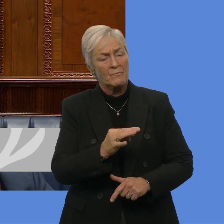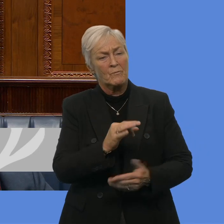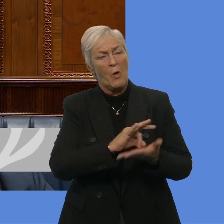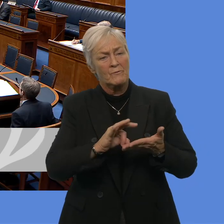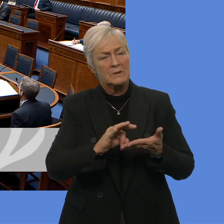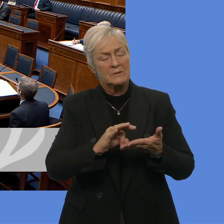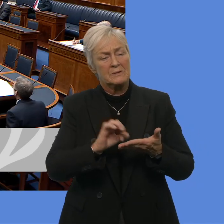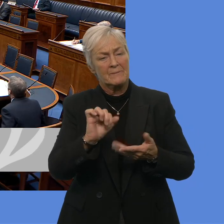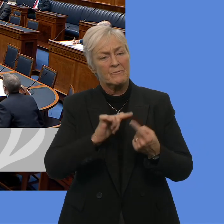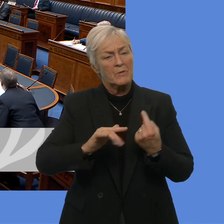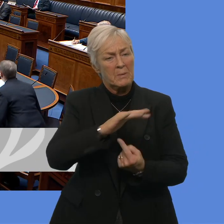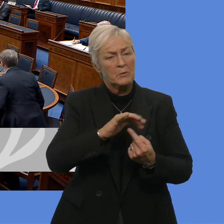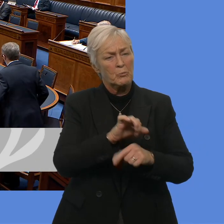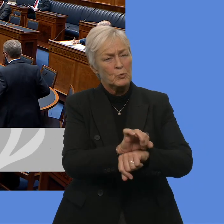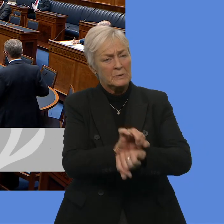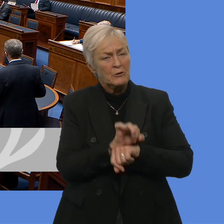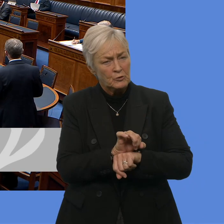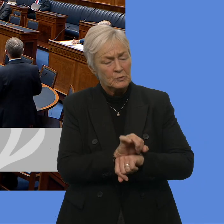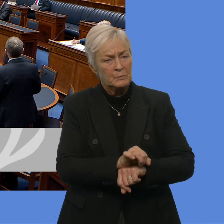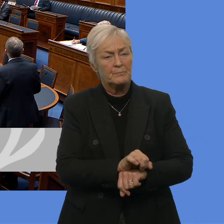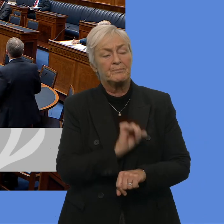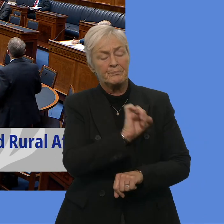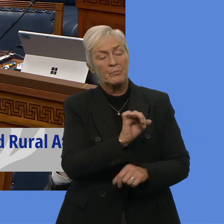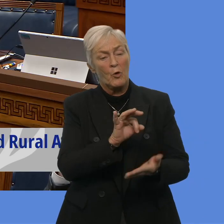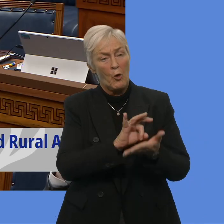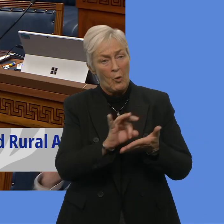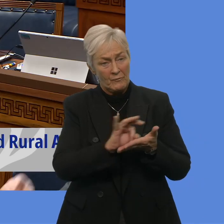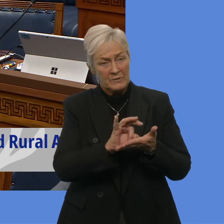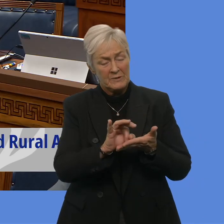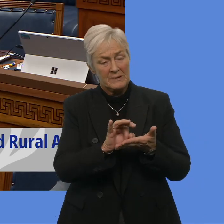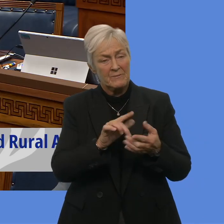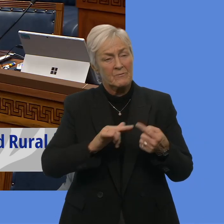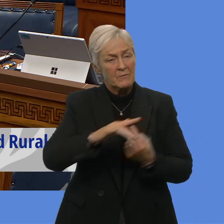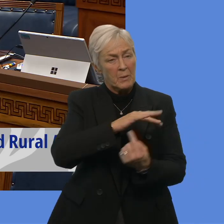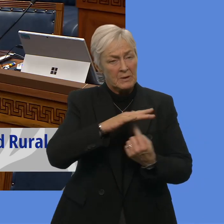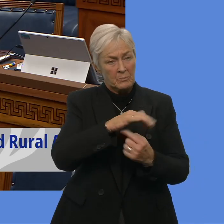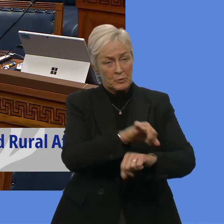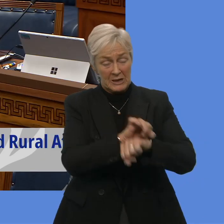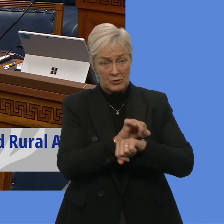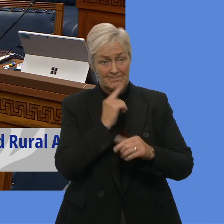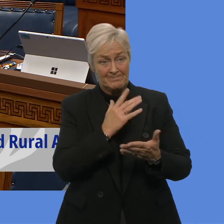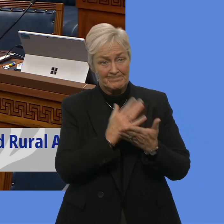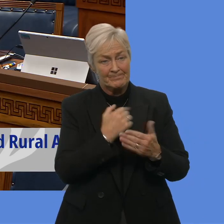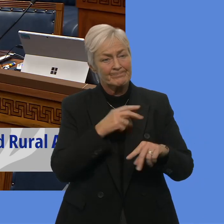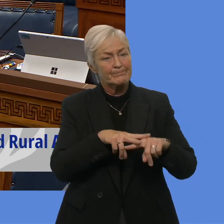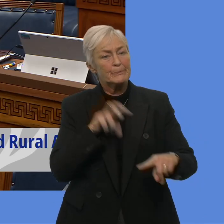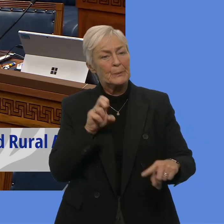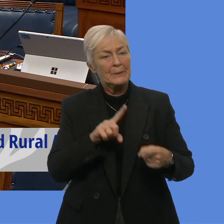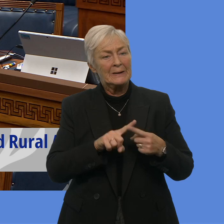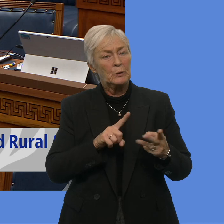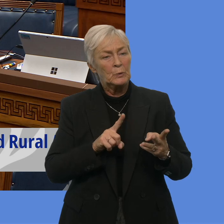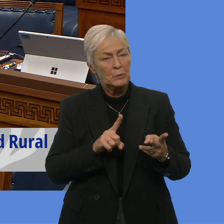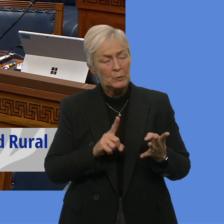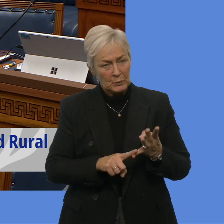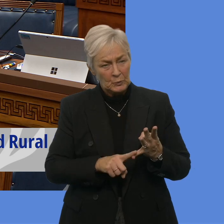Protection? Minister. So the Office of Environmental Protection was set up as a result of us leaving the European Union, and it